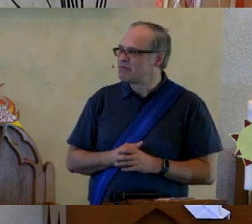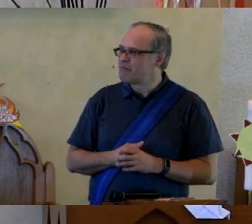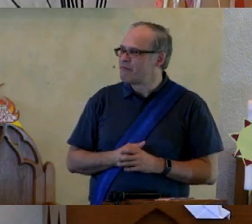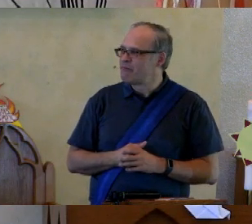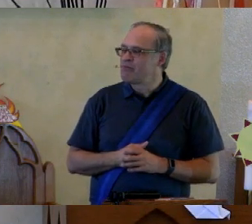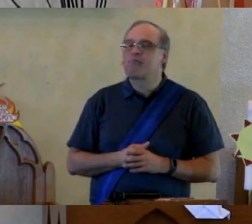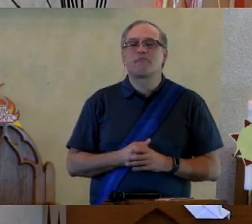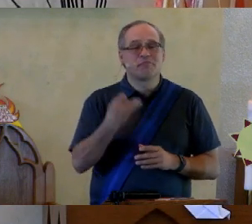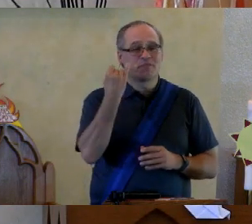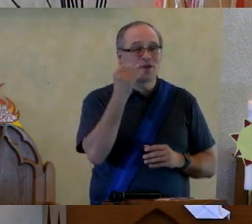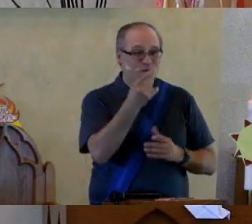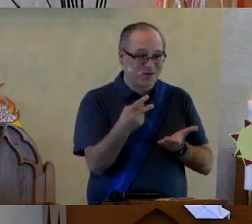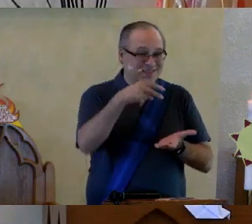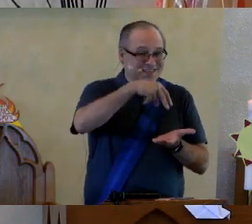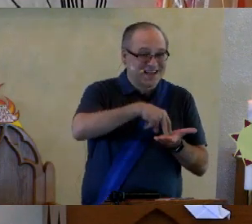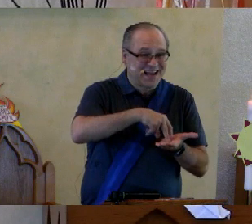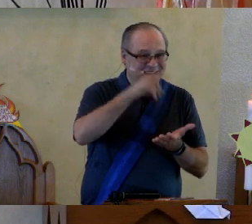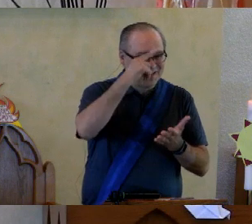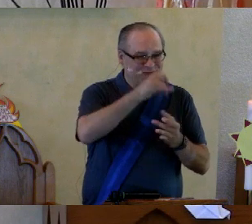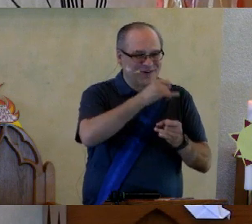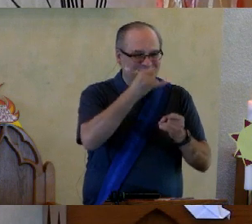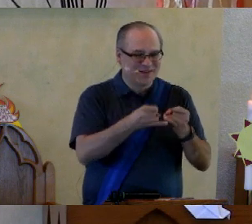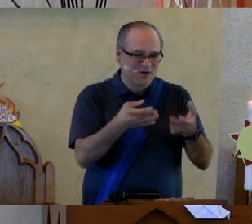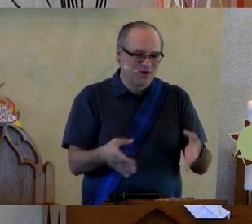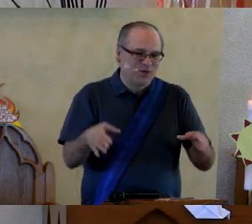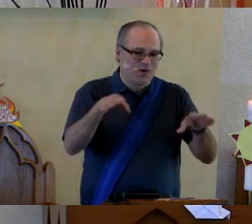if you'd stand now for our benediction,